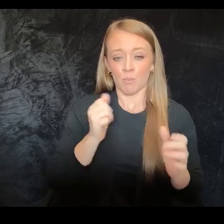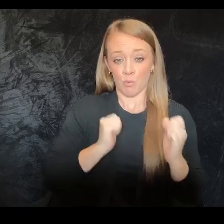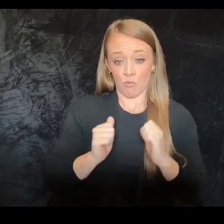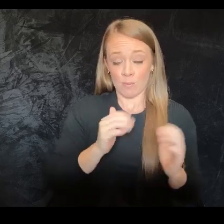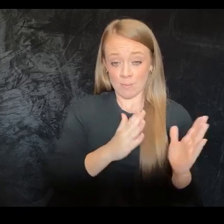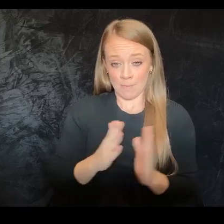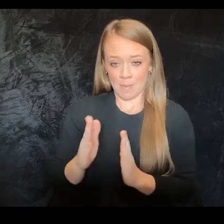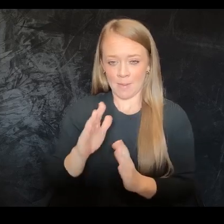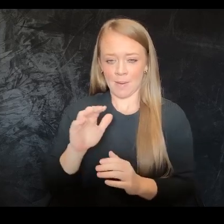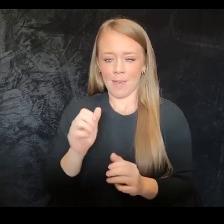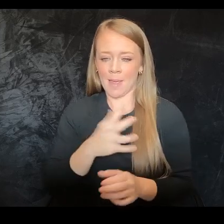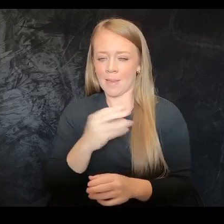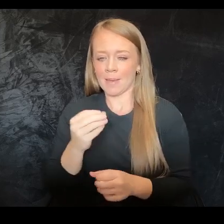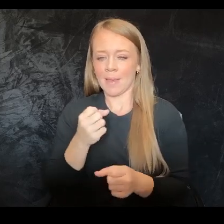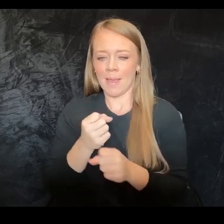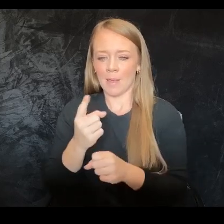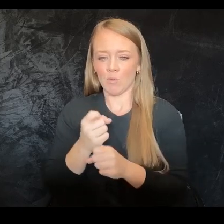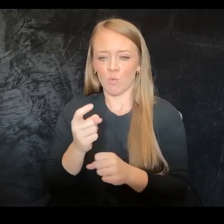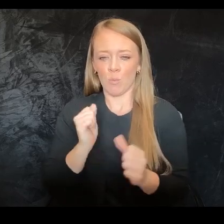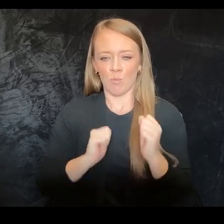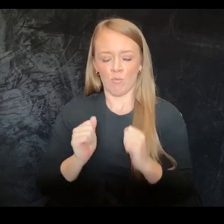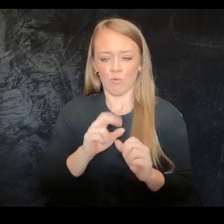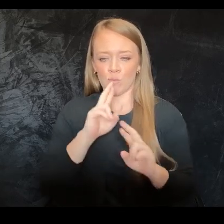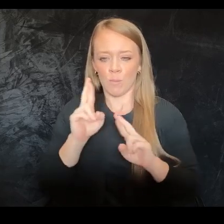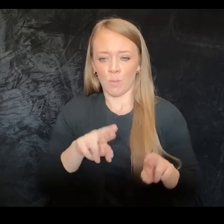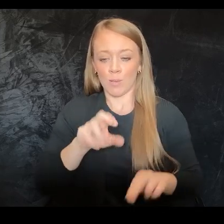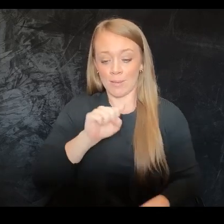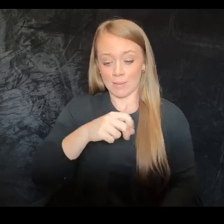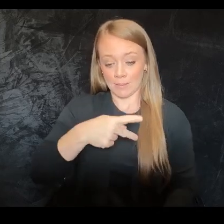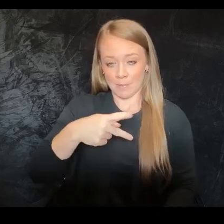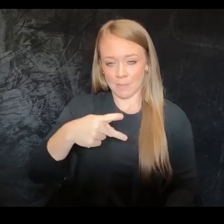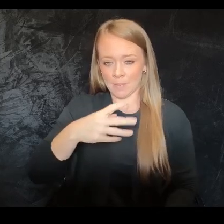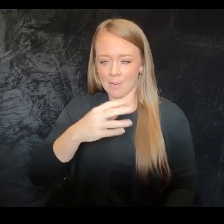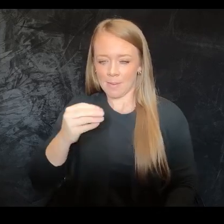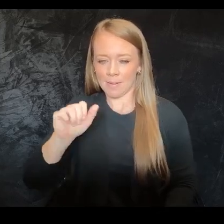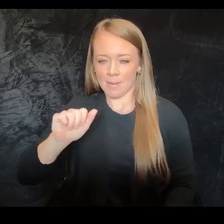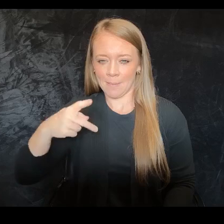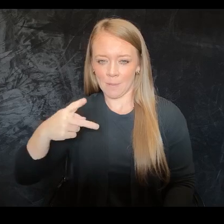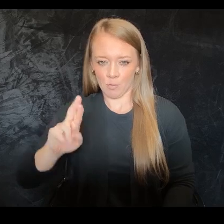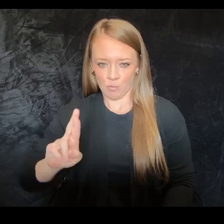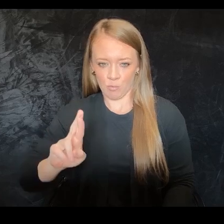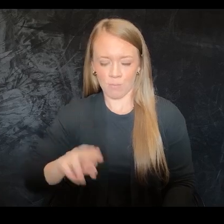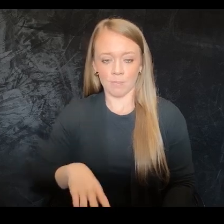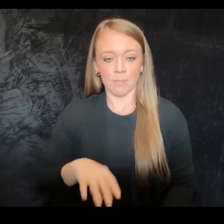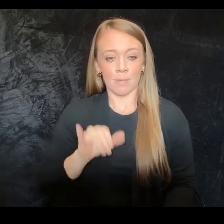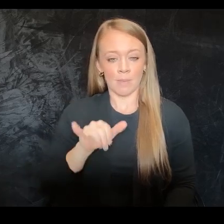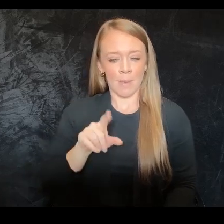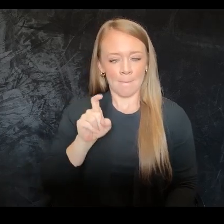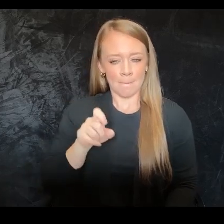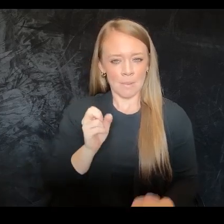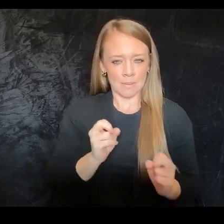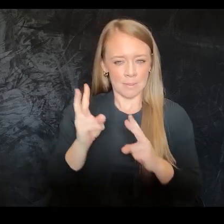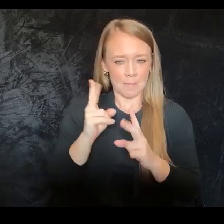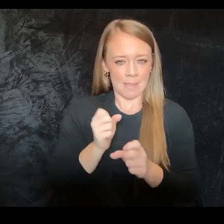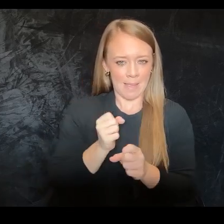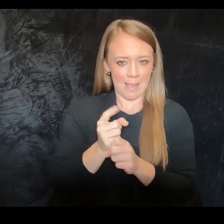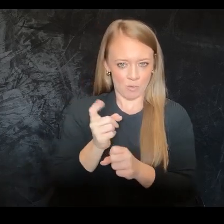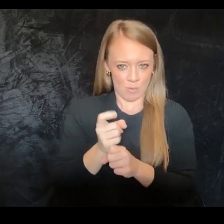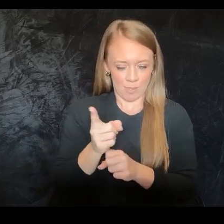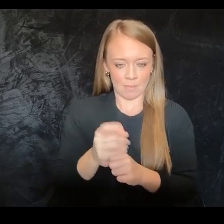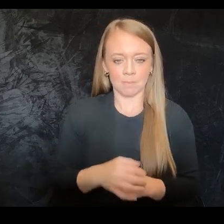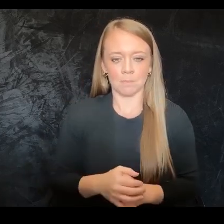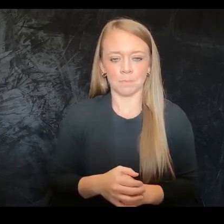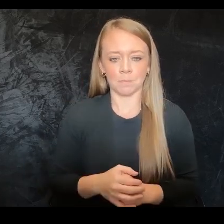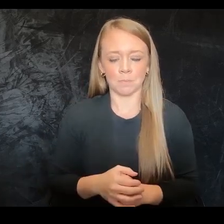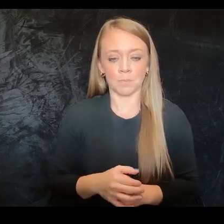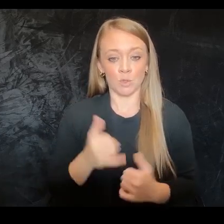Report, SPP APR. The APR must be submitted annually. In